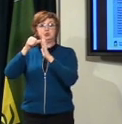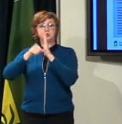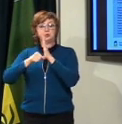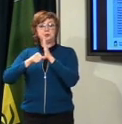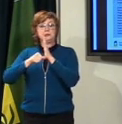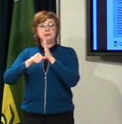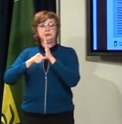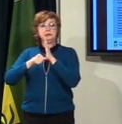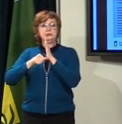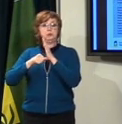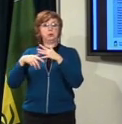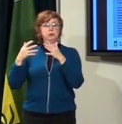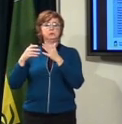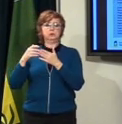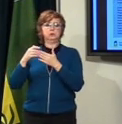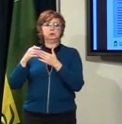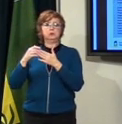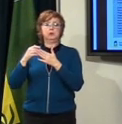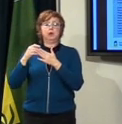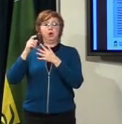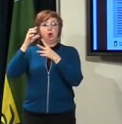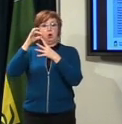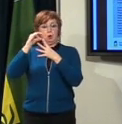see a reduction in elective